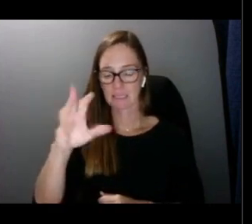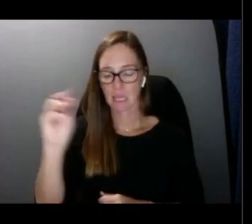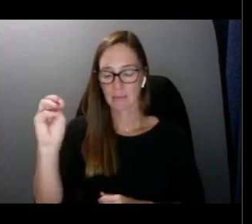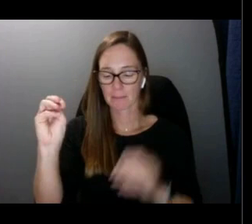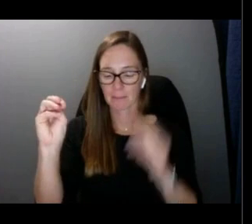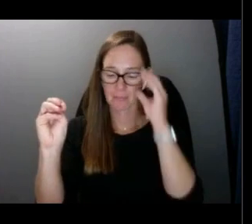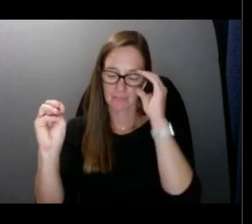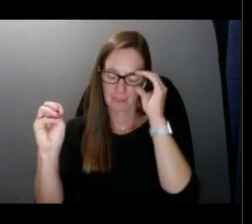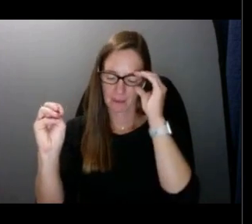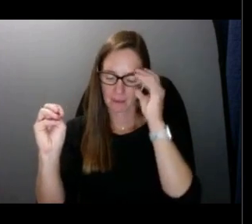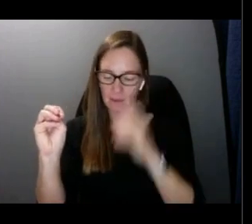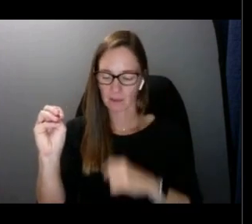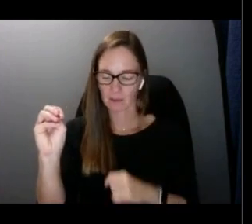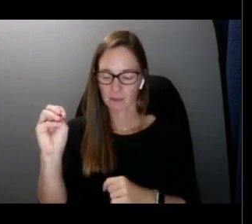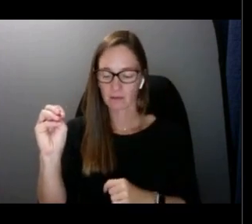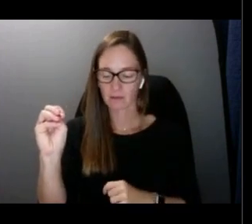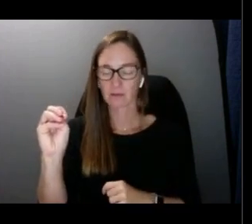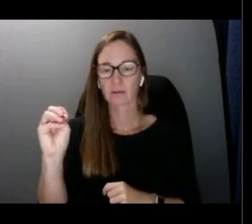One,